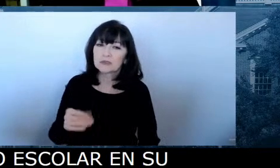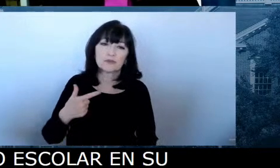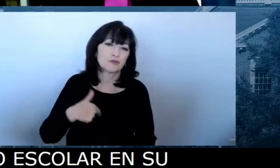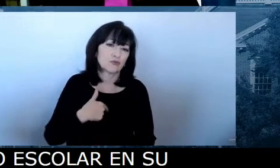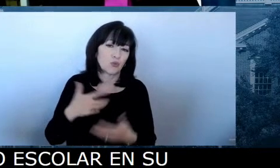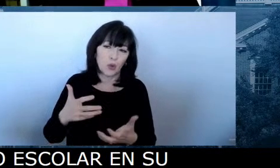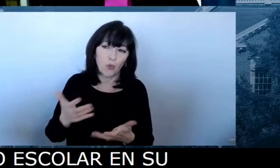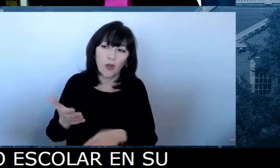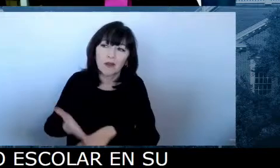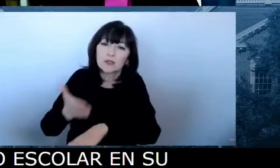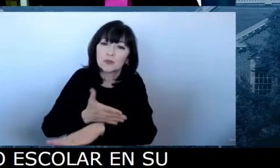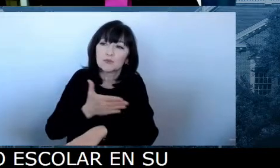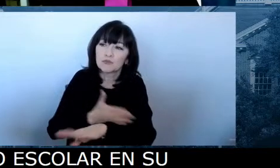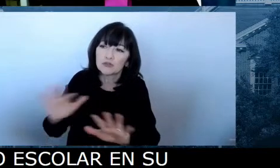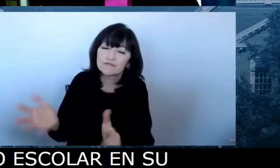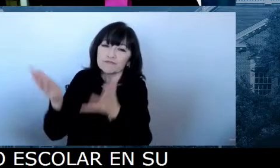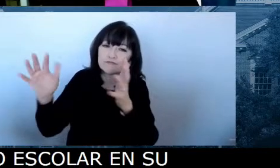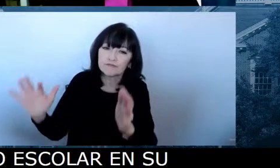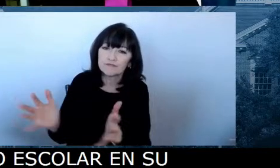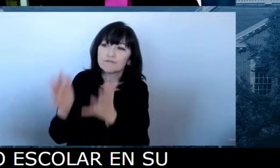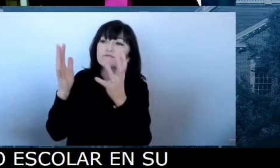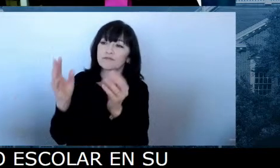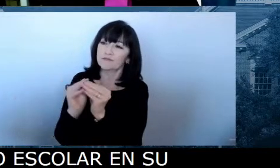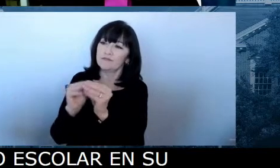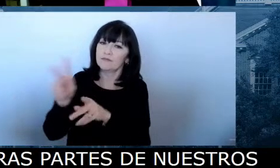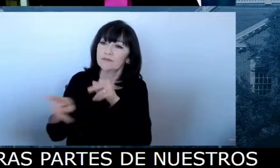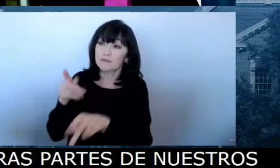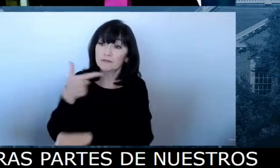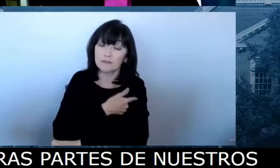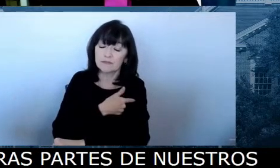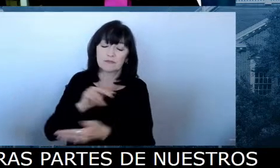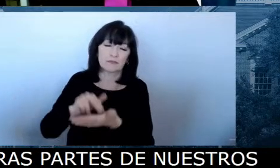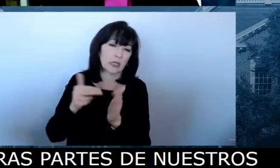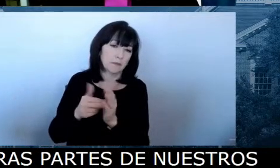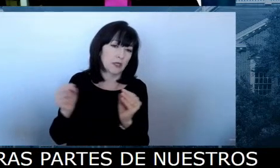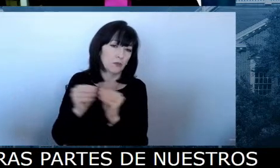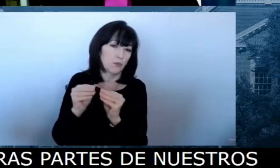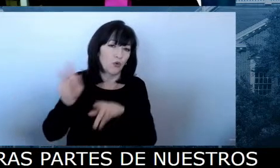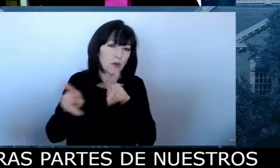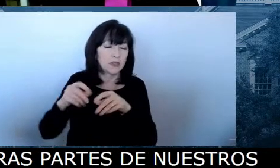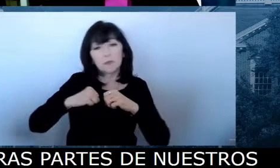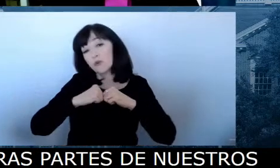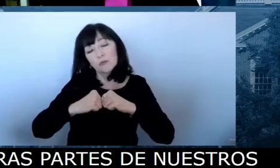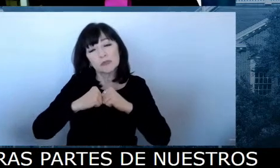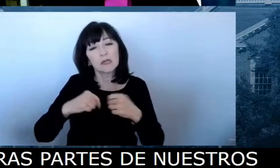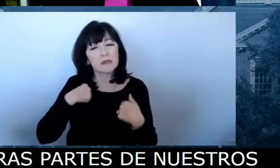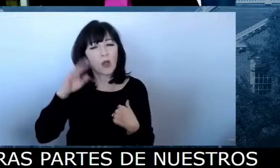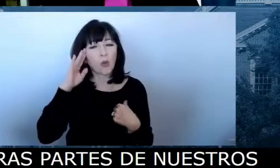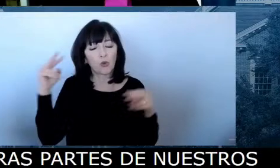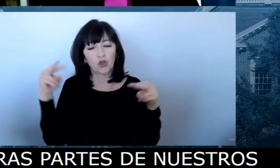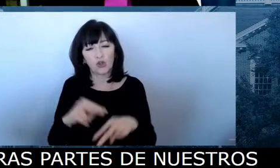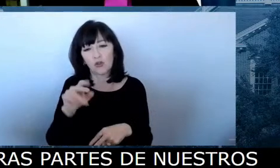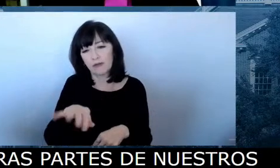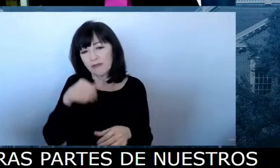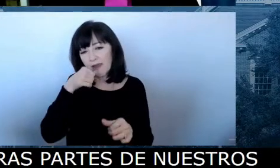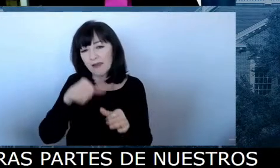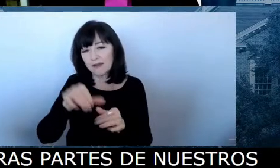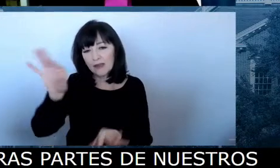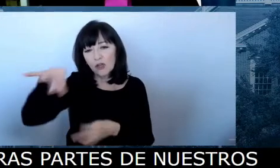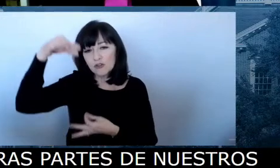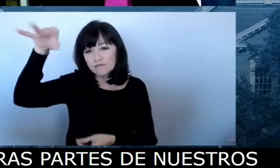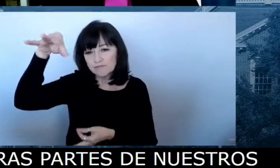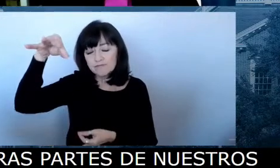those. So I'll take a look at the letter, and we'll continue to work with members of the party on the other side